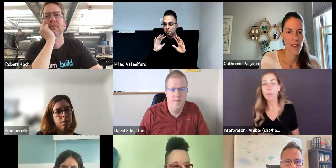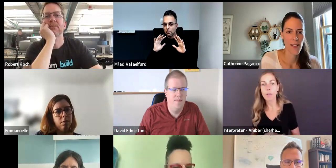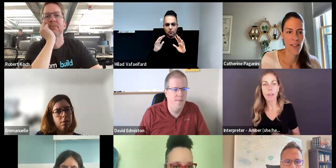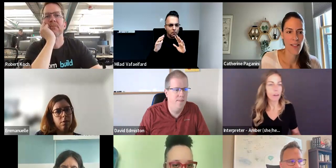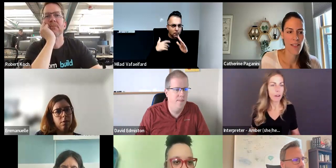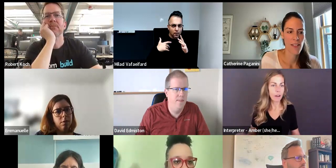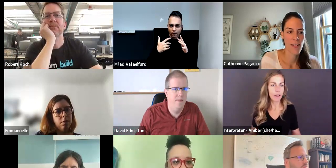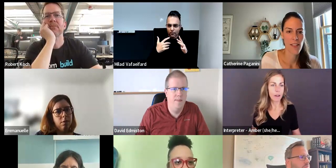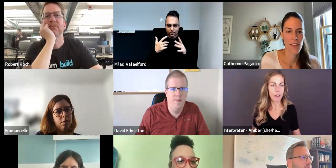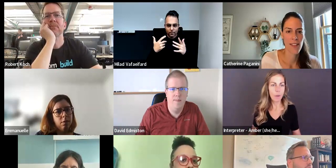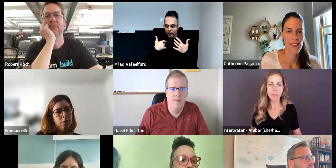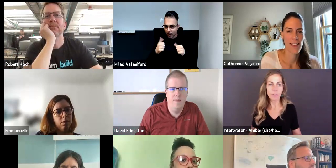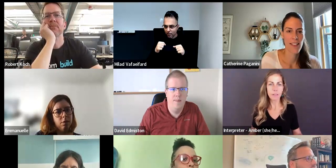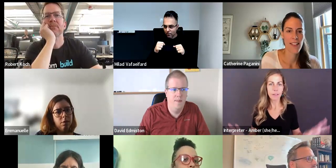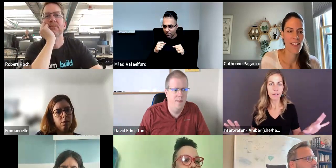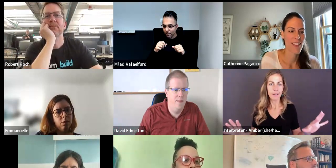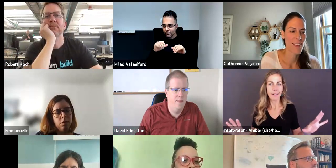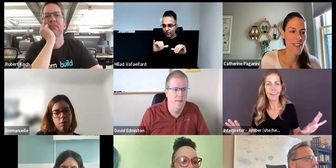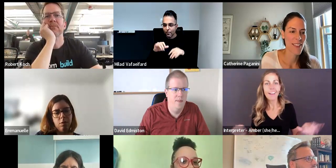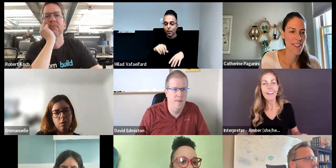Oh, okay. Wait.